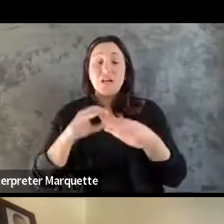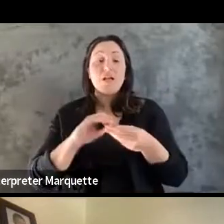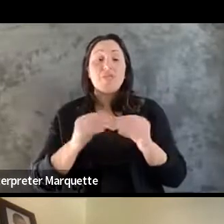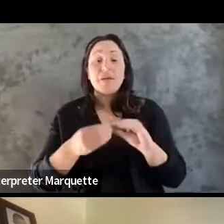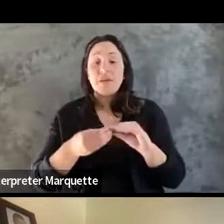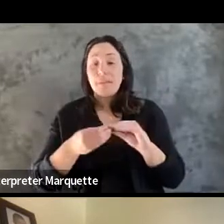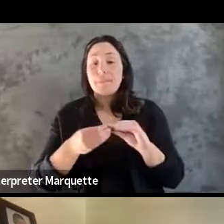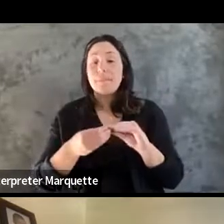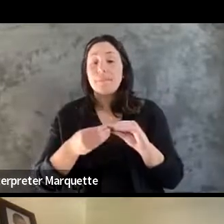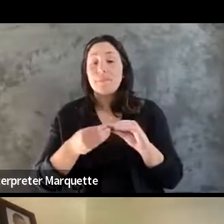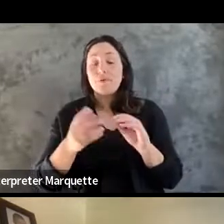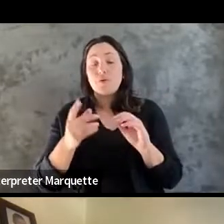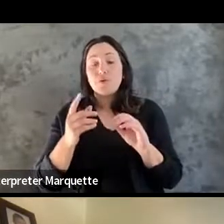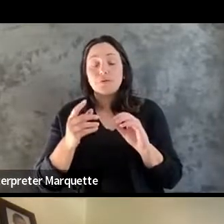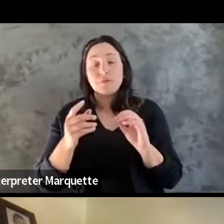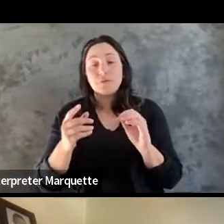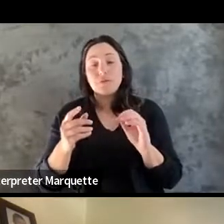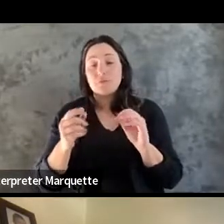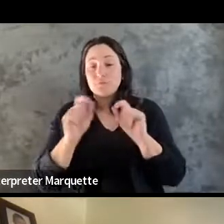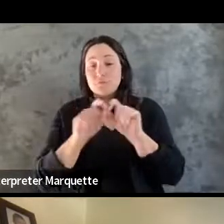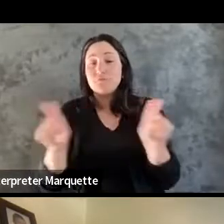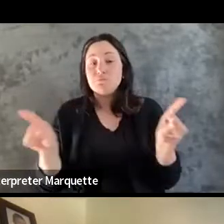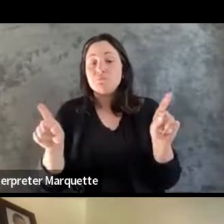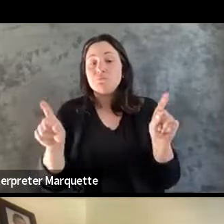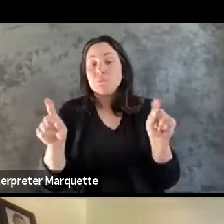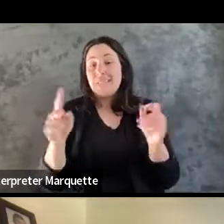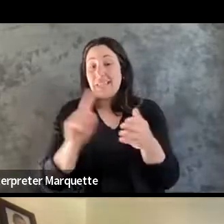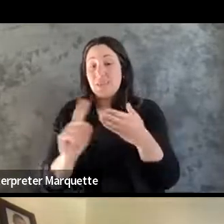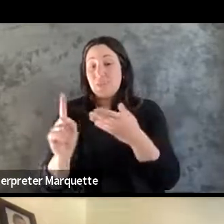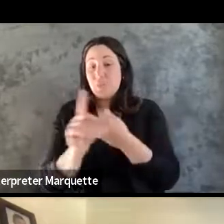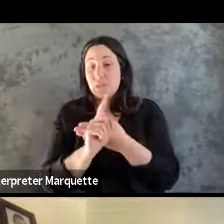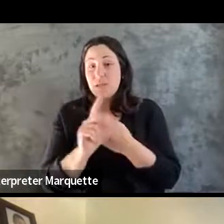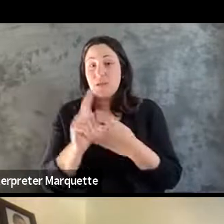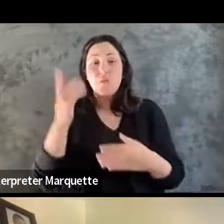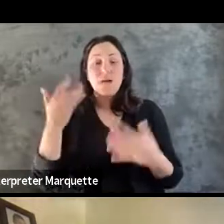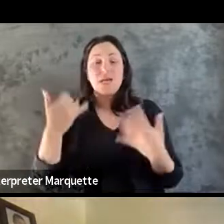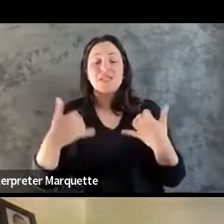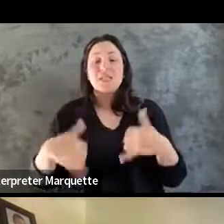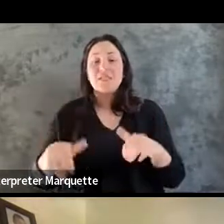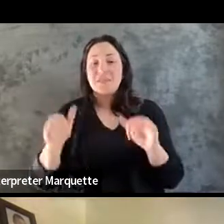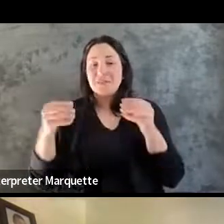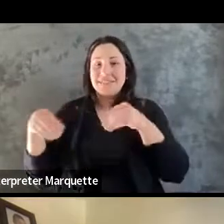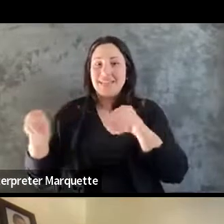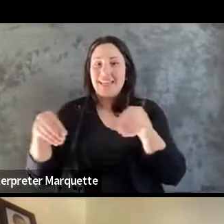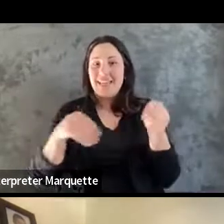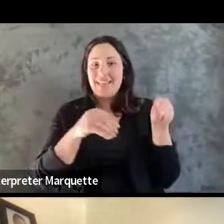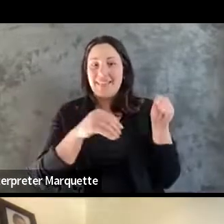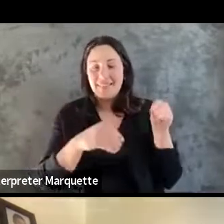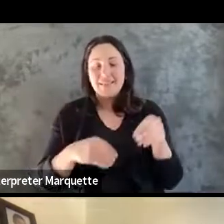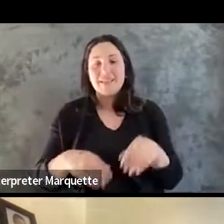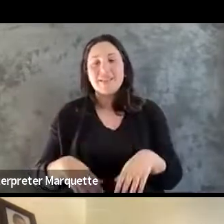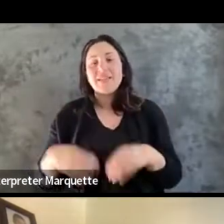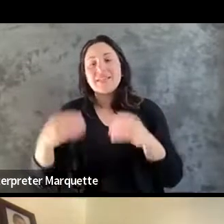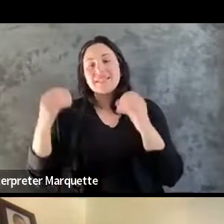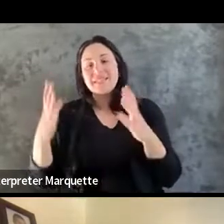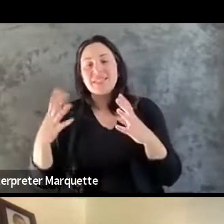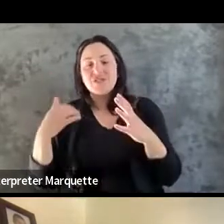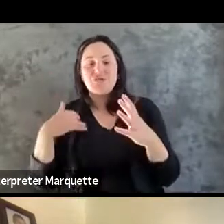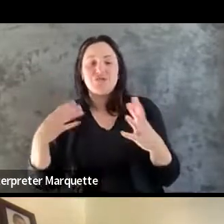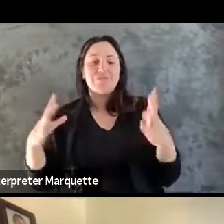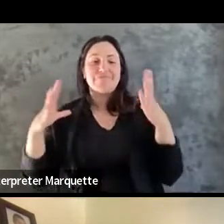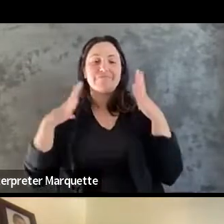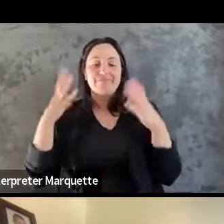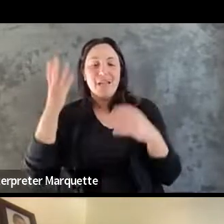by next week. I hope so, because we are still selling few things, teachers' outings and things like